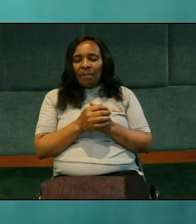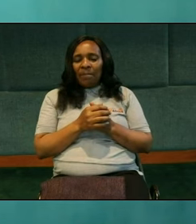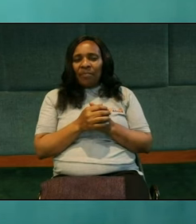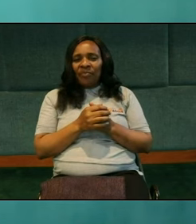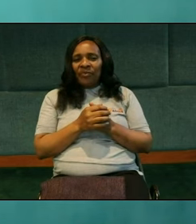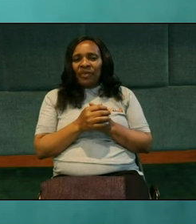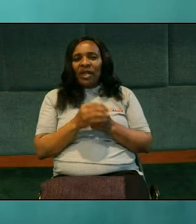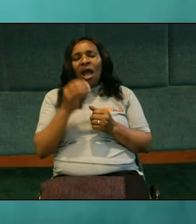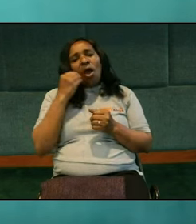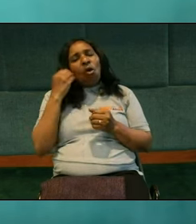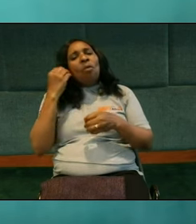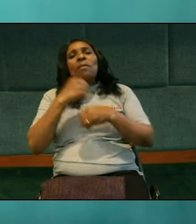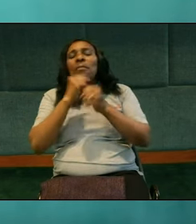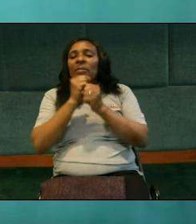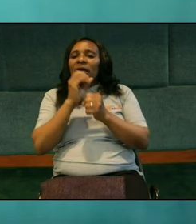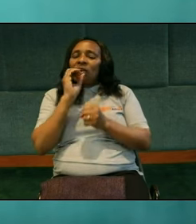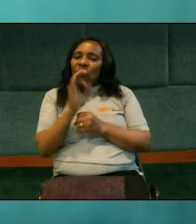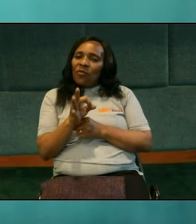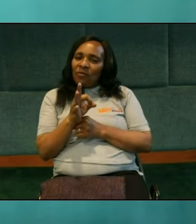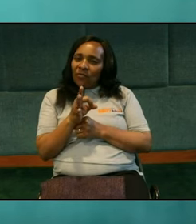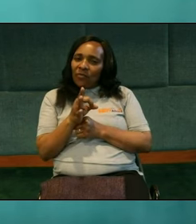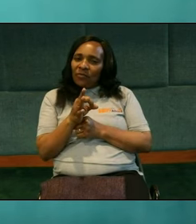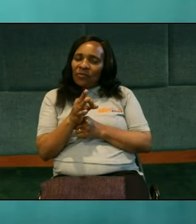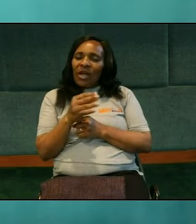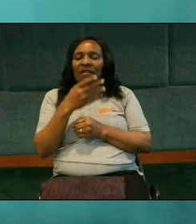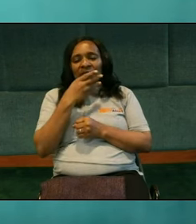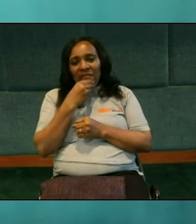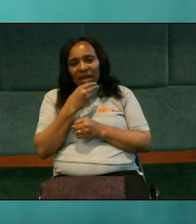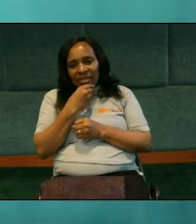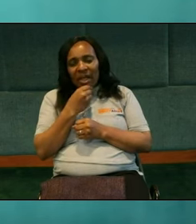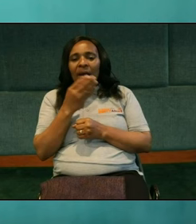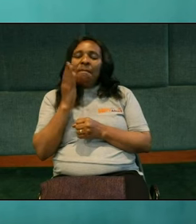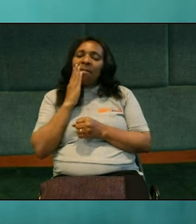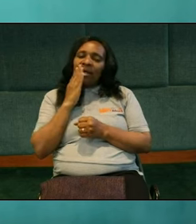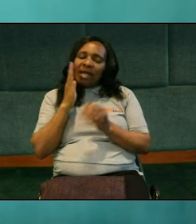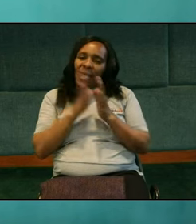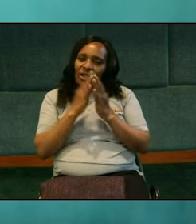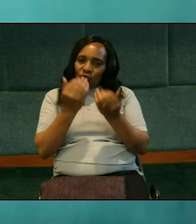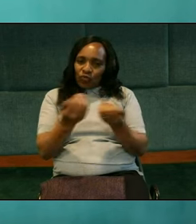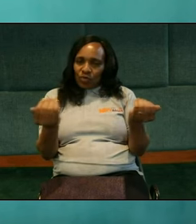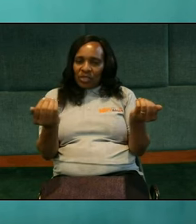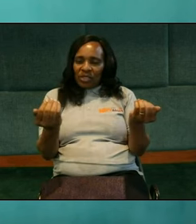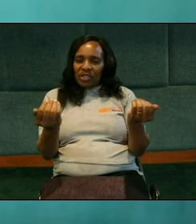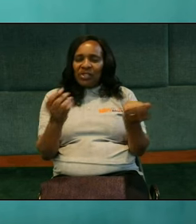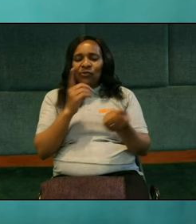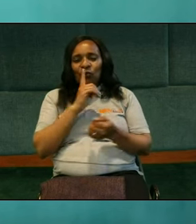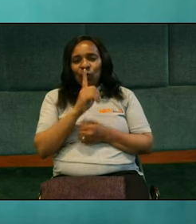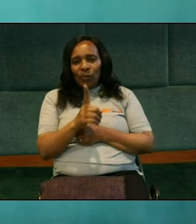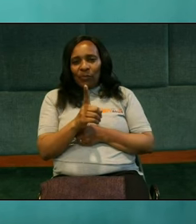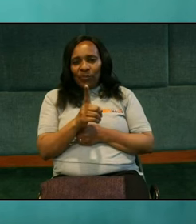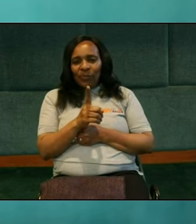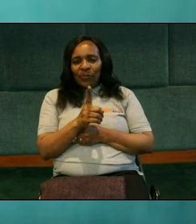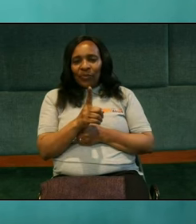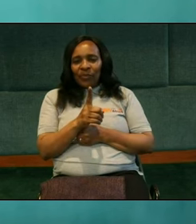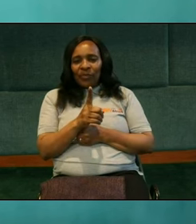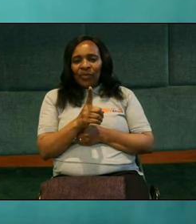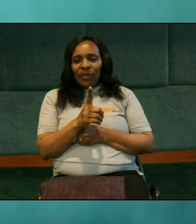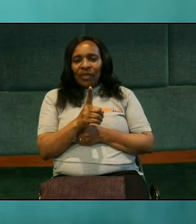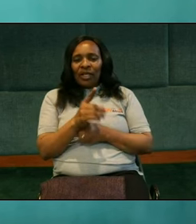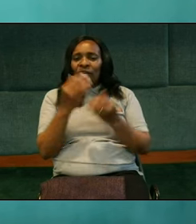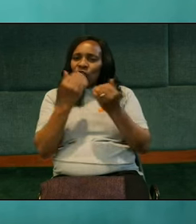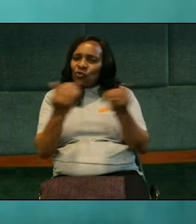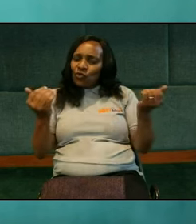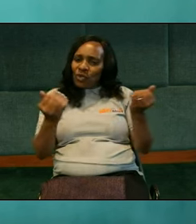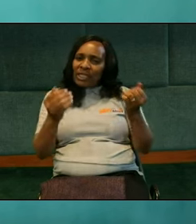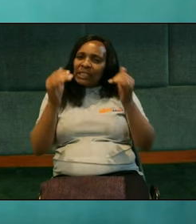Mm-hmm. A home is made up of a father, mother, and the children. Mm-hmm. And so the